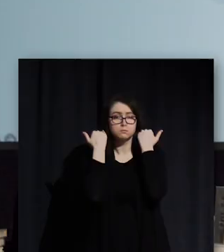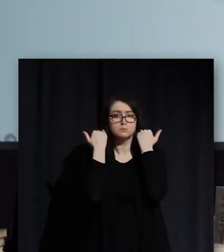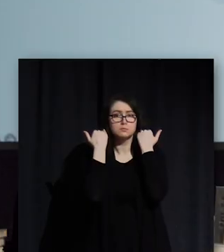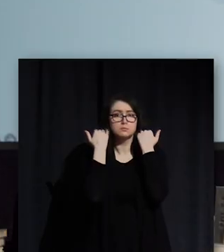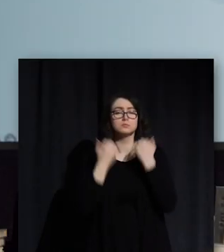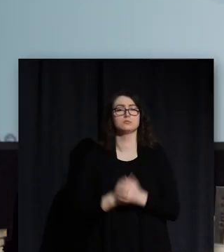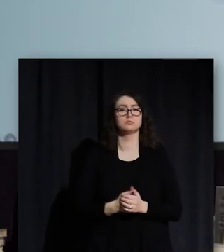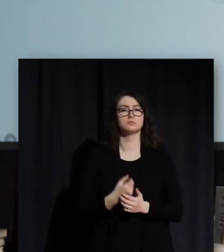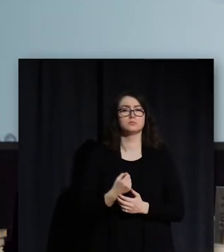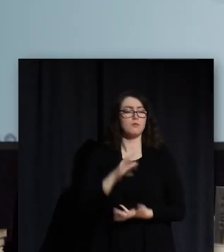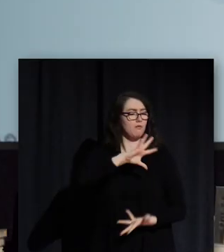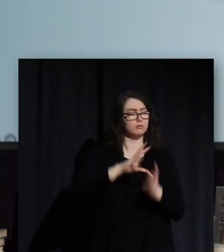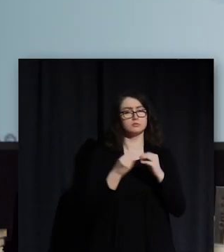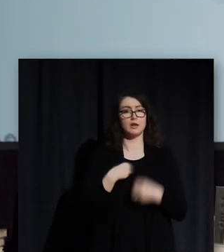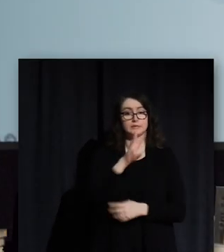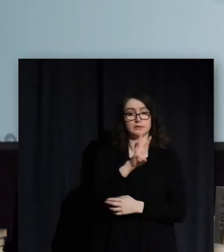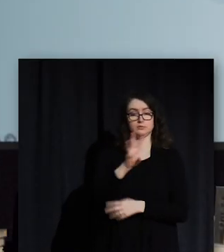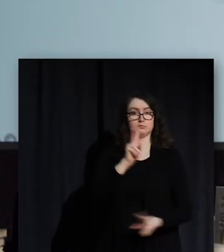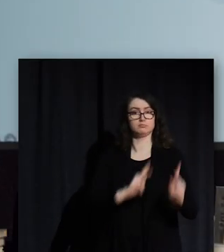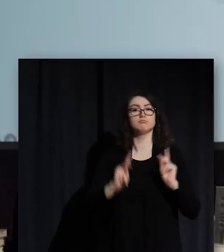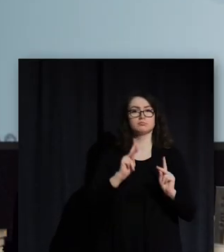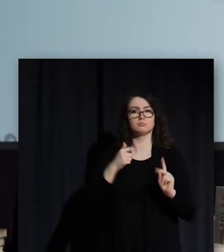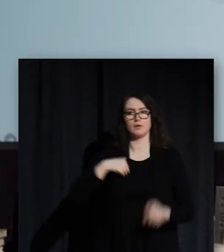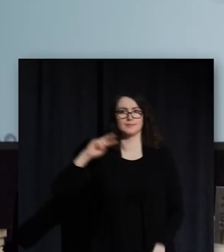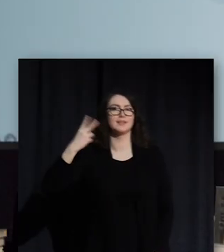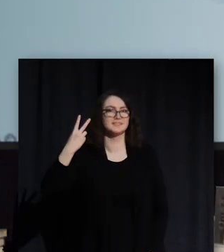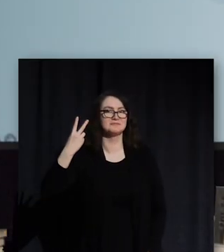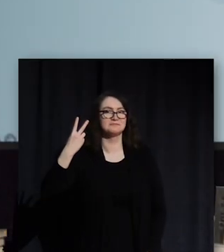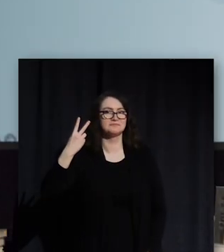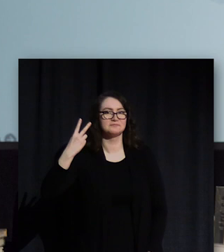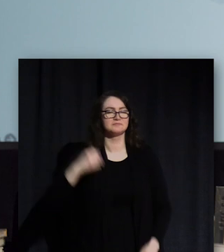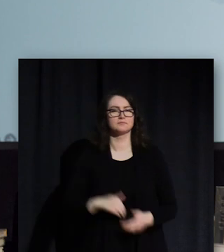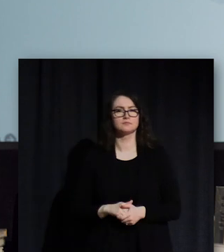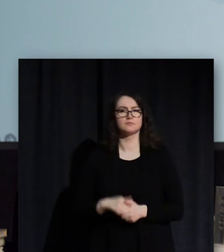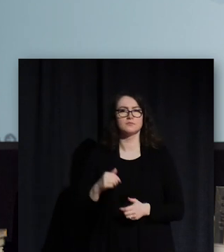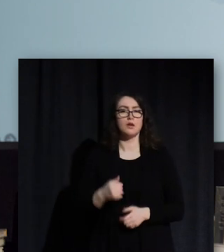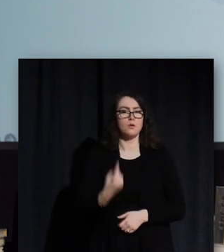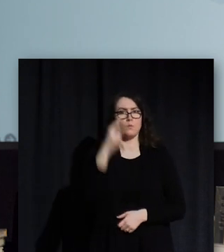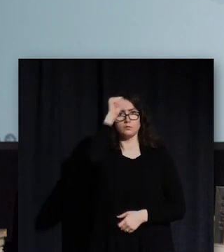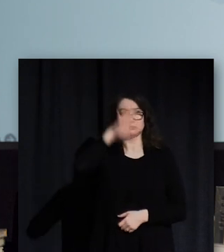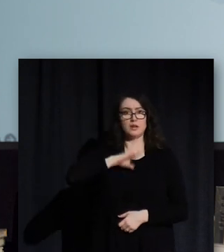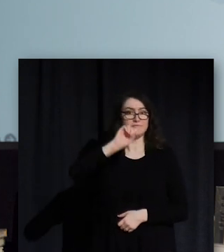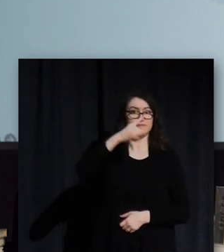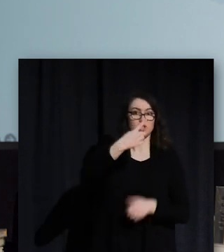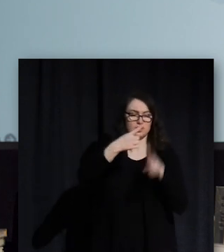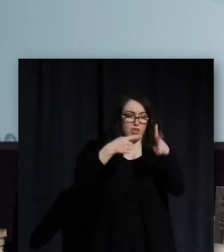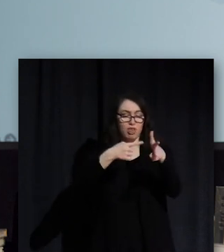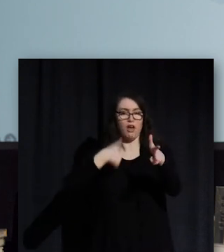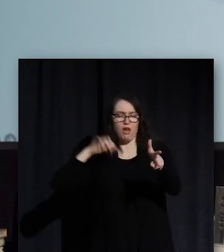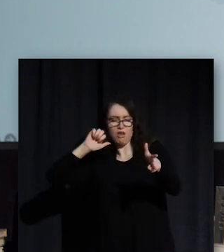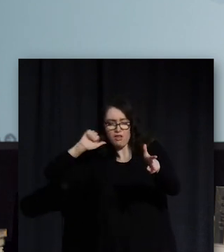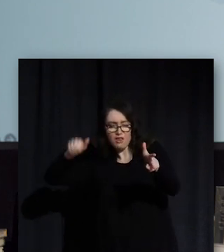In a field of 66, I'm in second place. I've been chasing down the guy in first since Kansas, the halfway